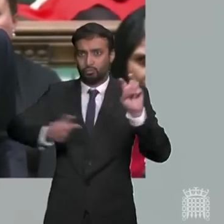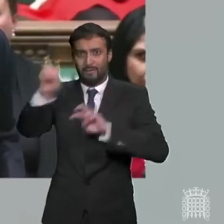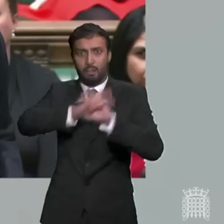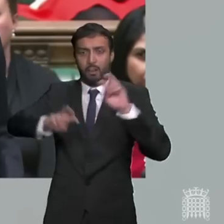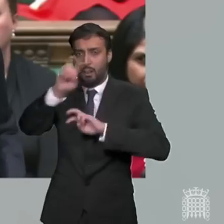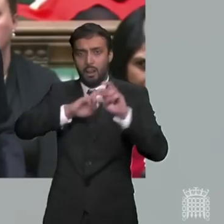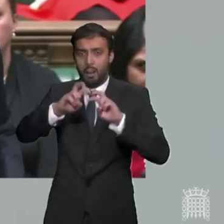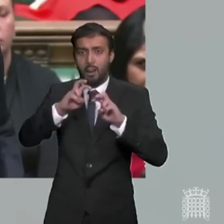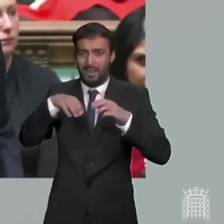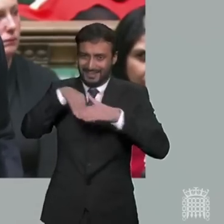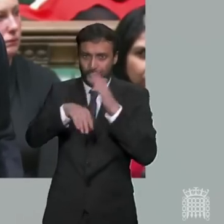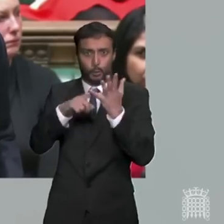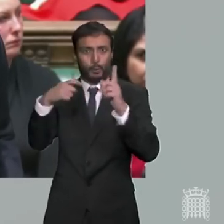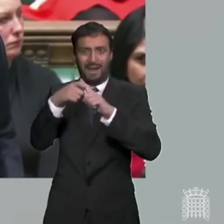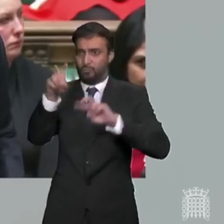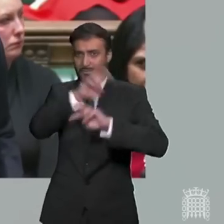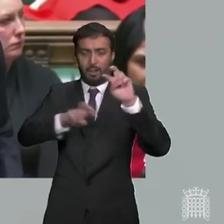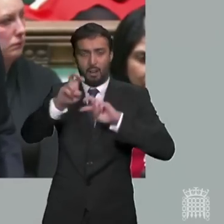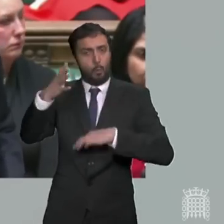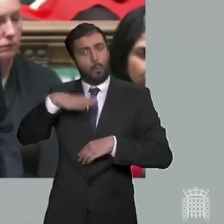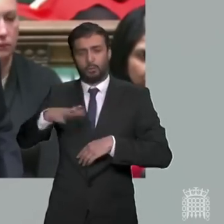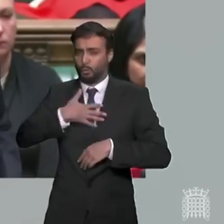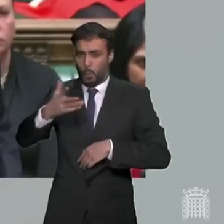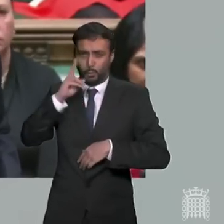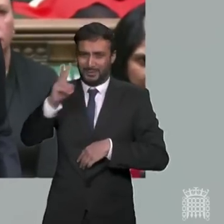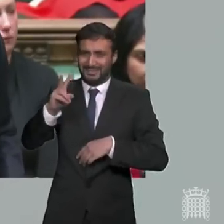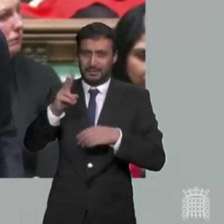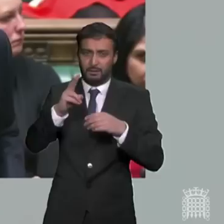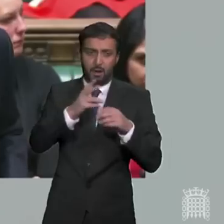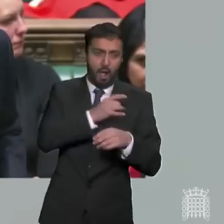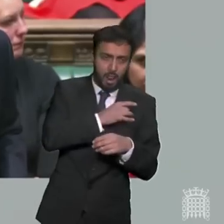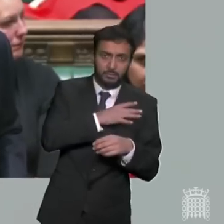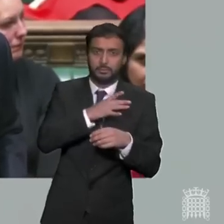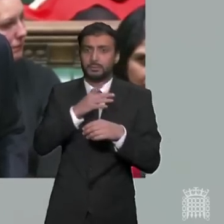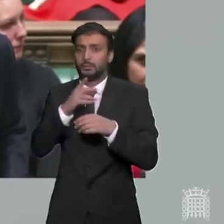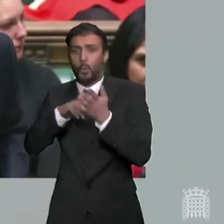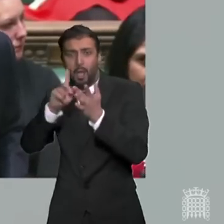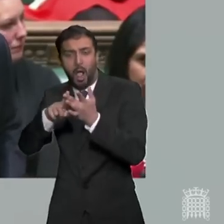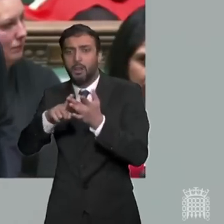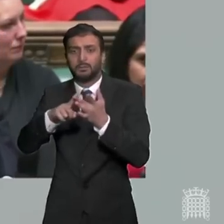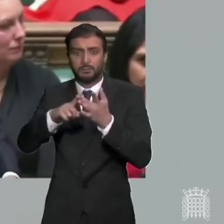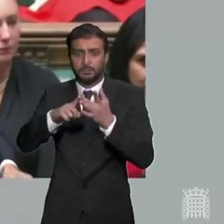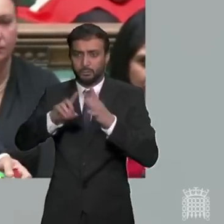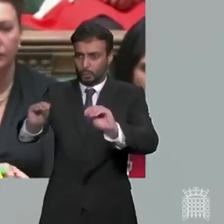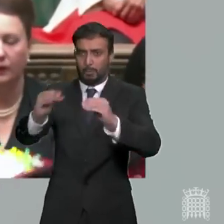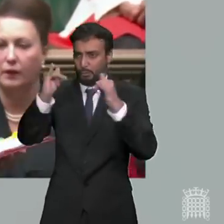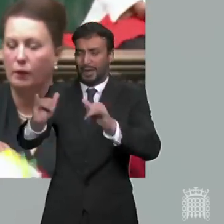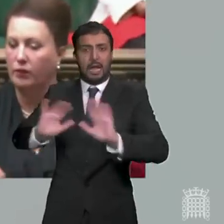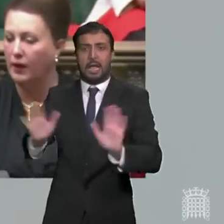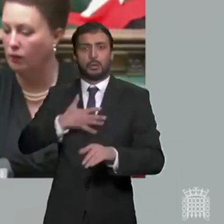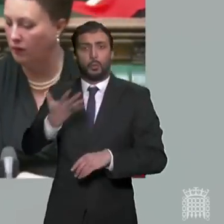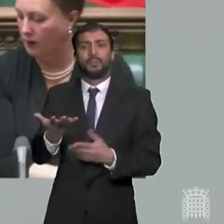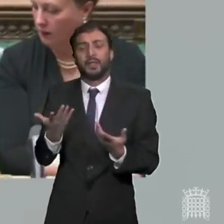Ireland, and that's why we're working very hard to resolve the issues with the protocol and ensure Northern Ireland's place in the United Kingdom.